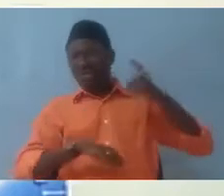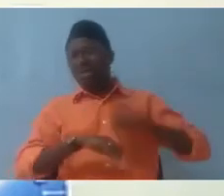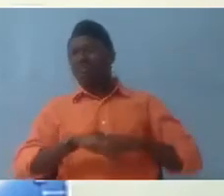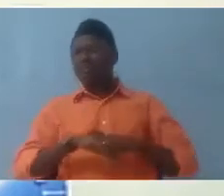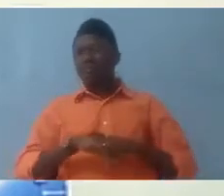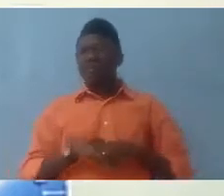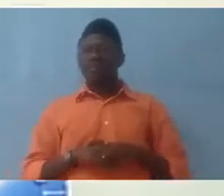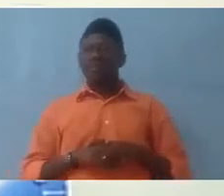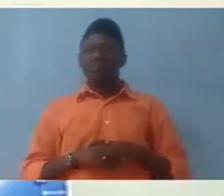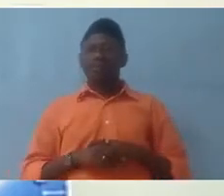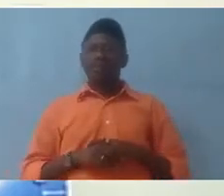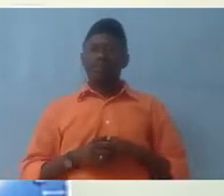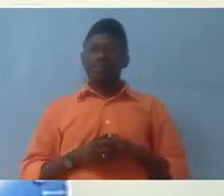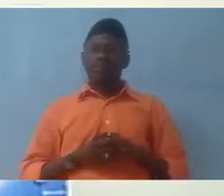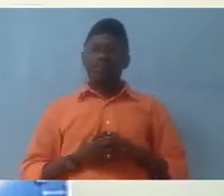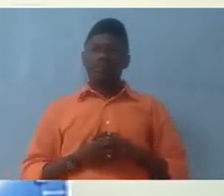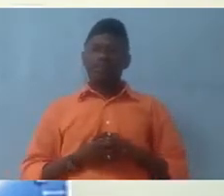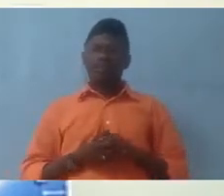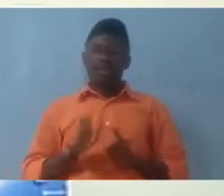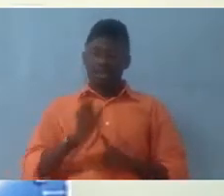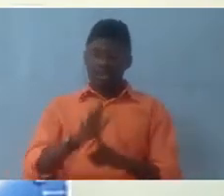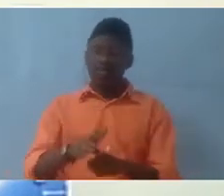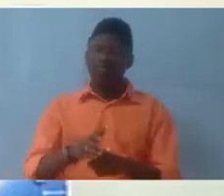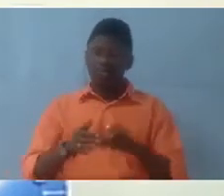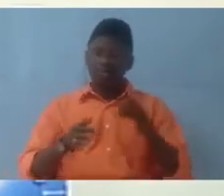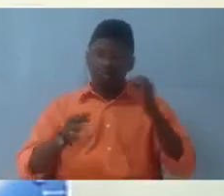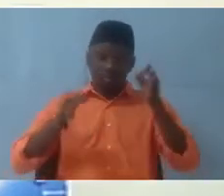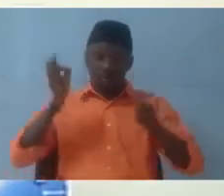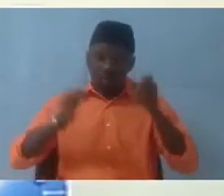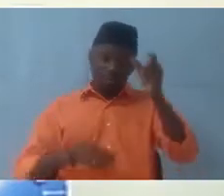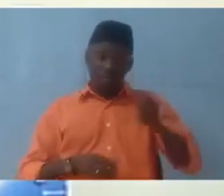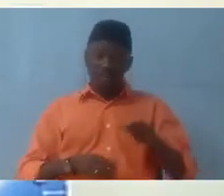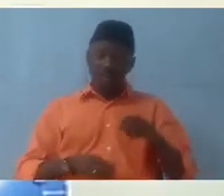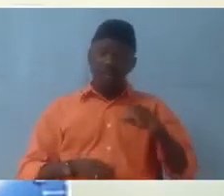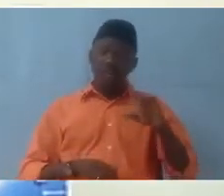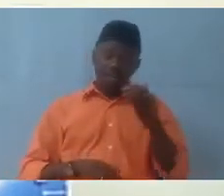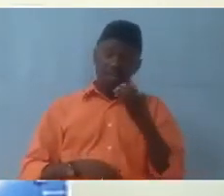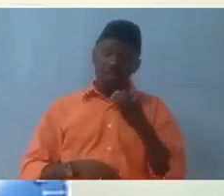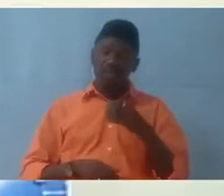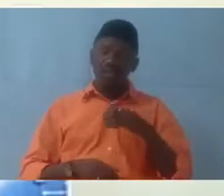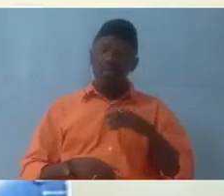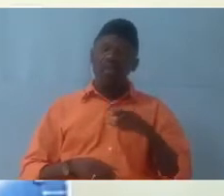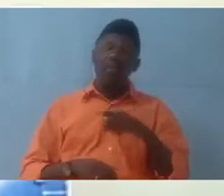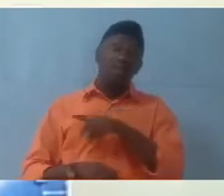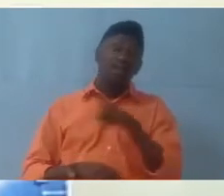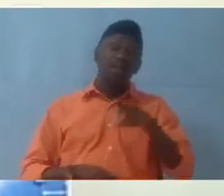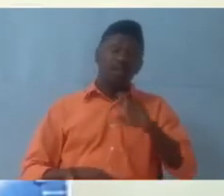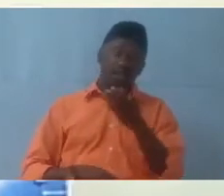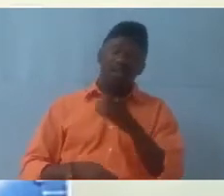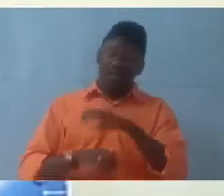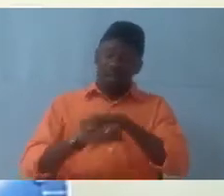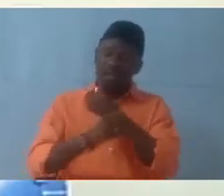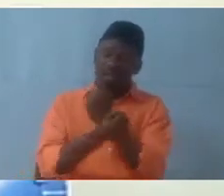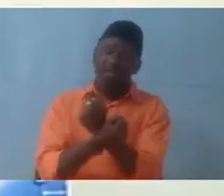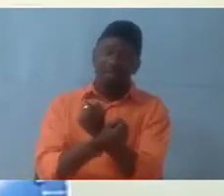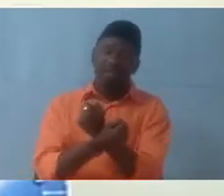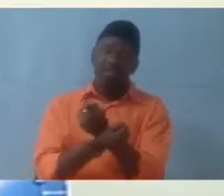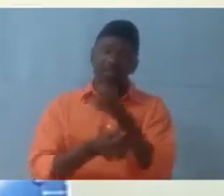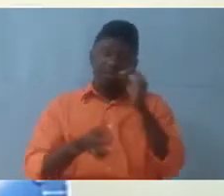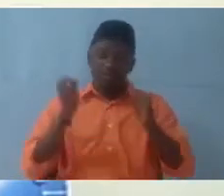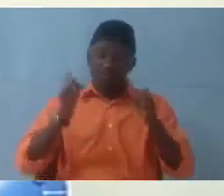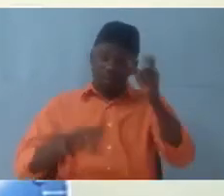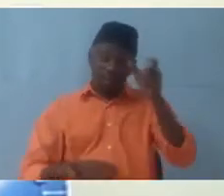If magistrates can be arrested over decisions taken in court, bu fekke ne magistrate yi man nañ leena japp ci dogal bi nga xamne ni dañ ko daan jël ci court and